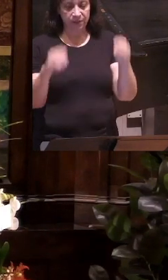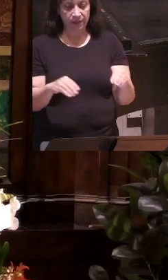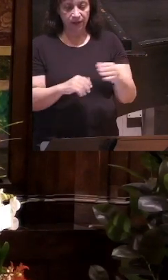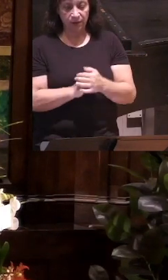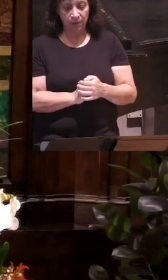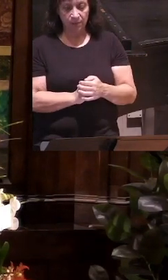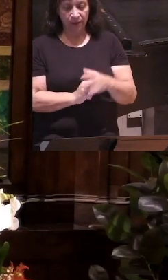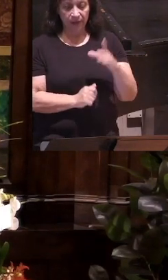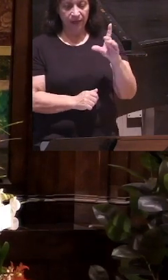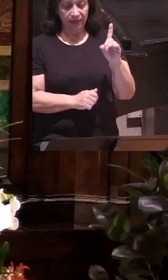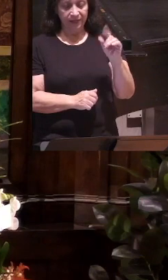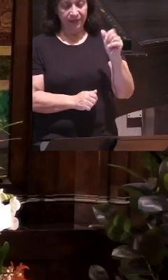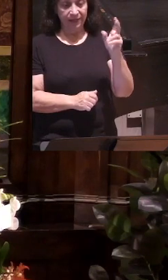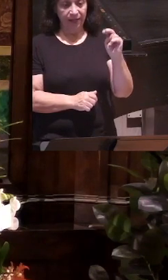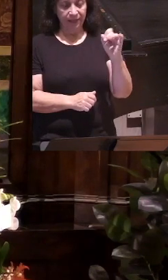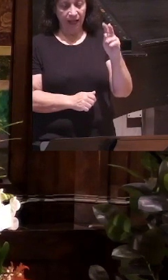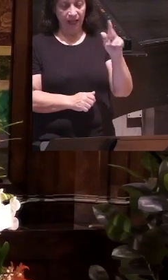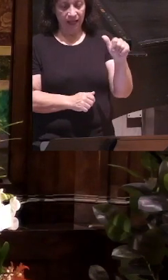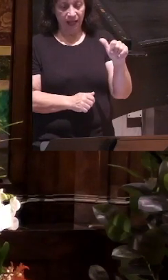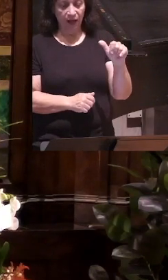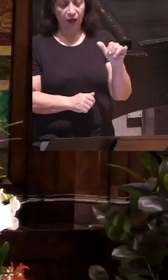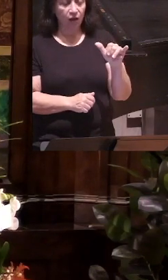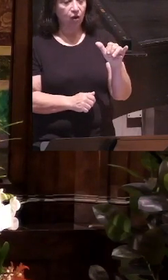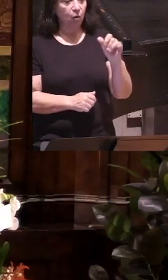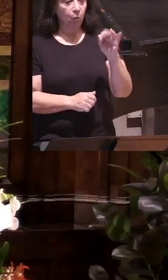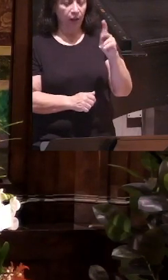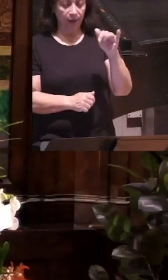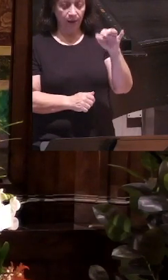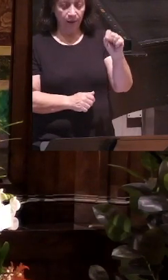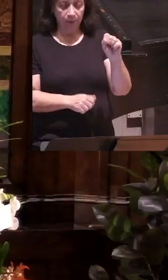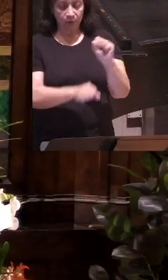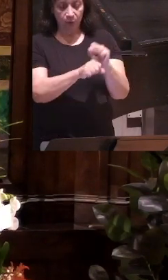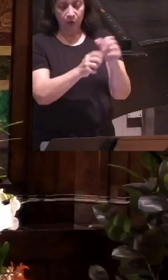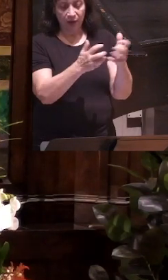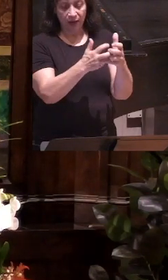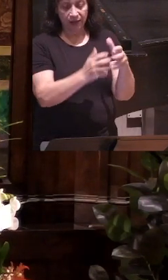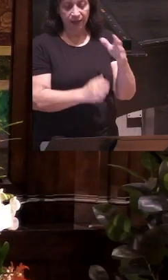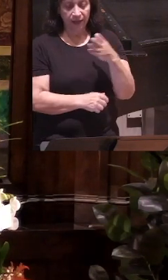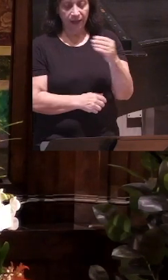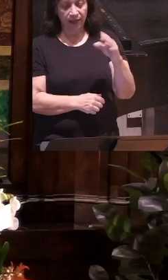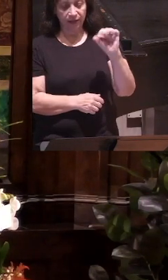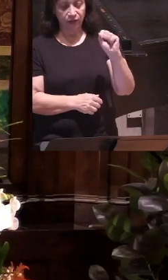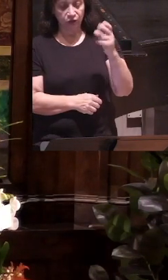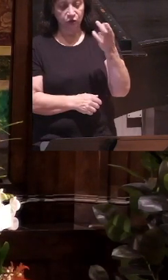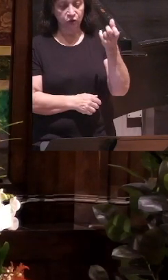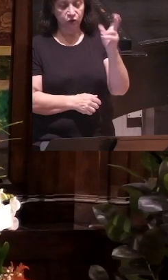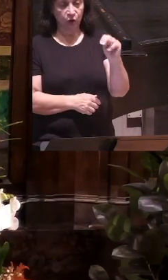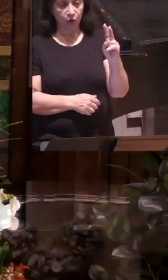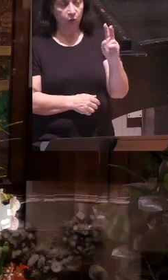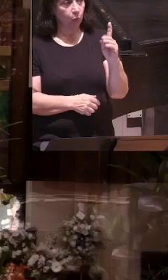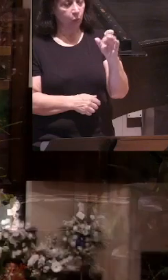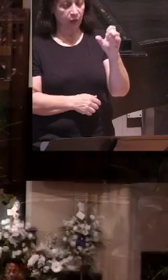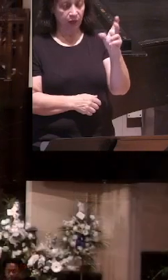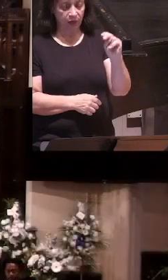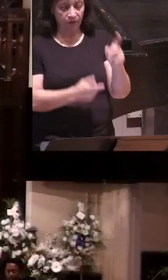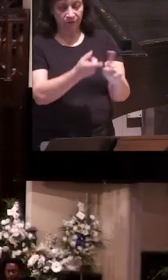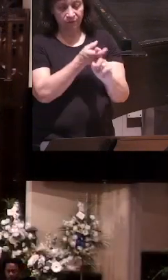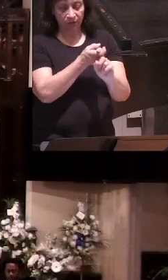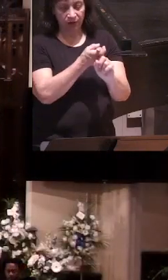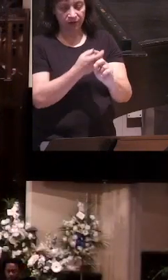a work colleague of Earl's, and Sean Wooden, one of Earl's friends.